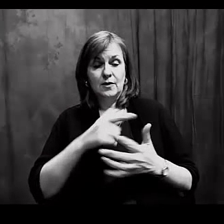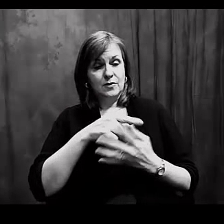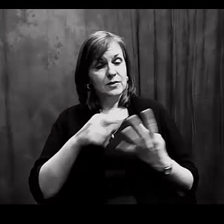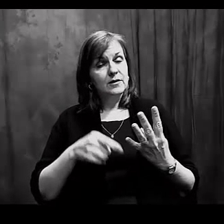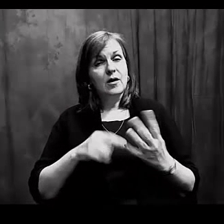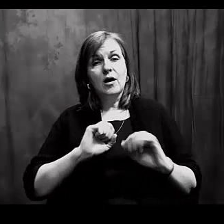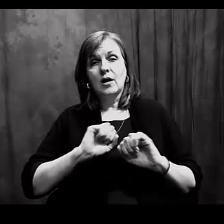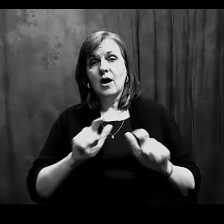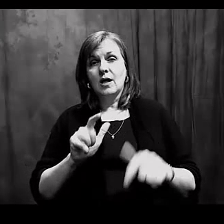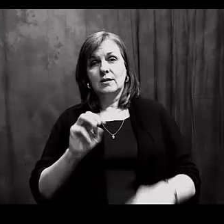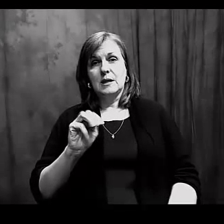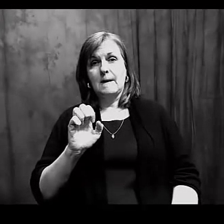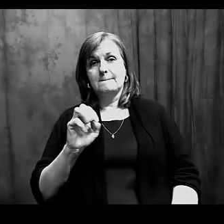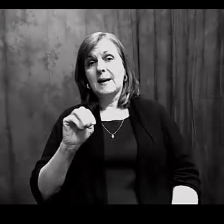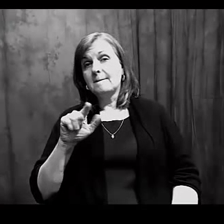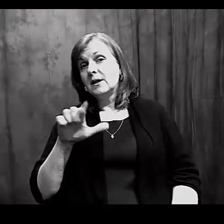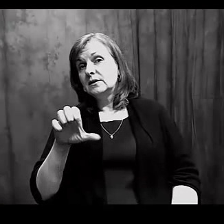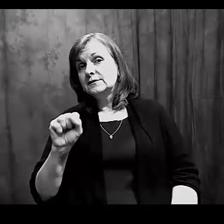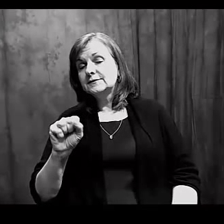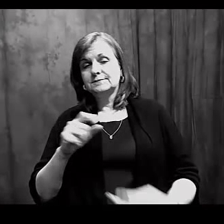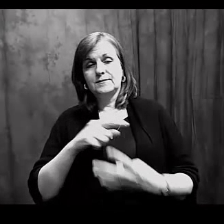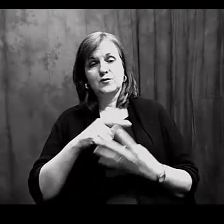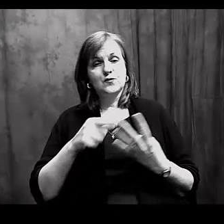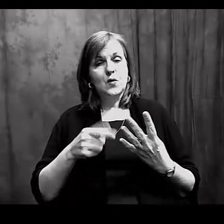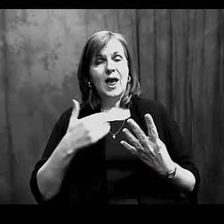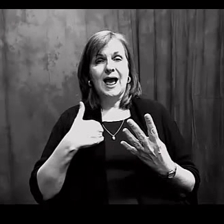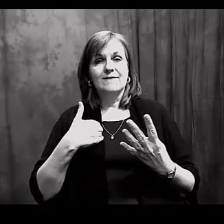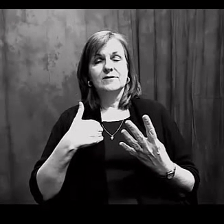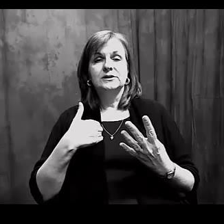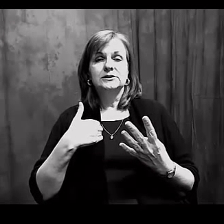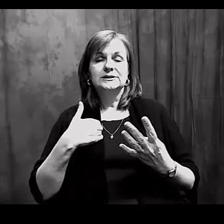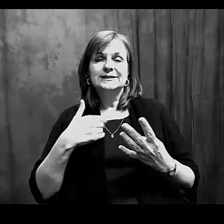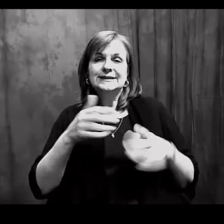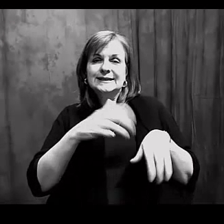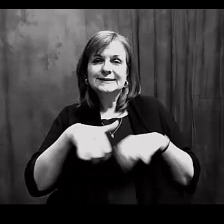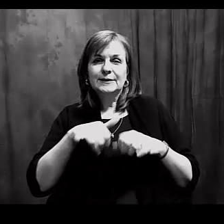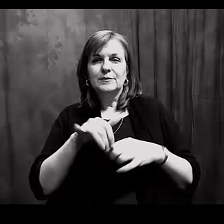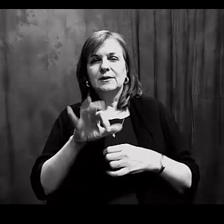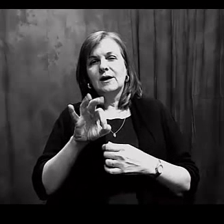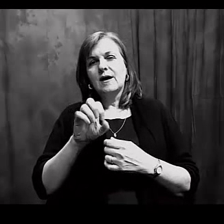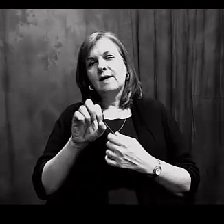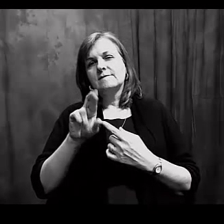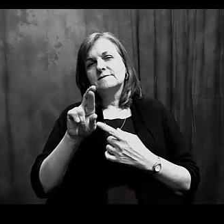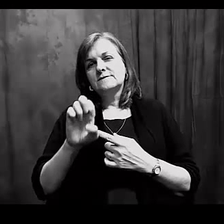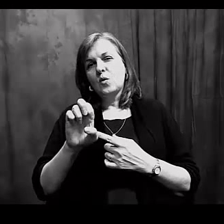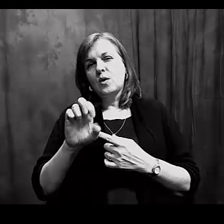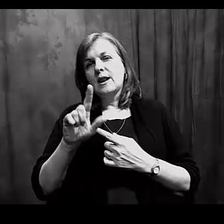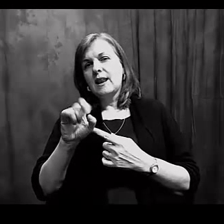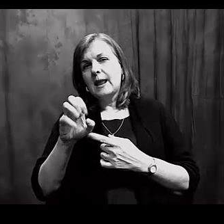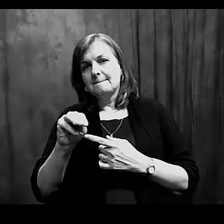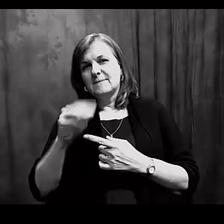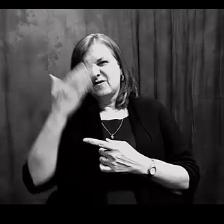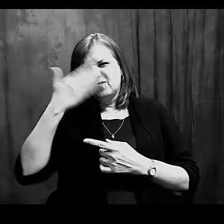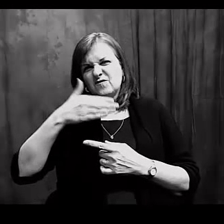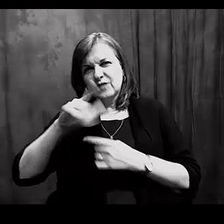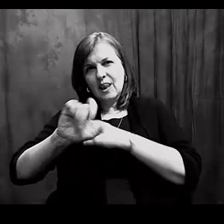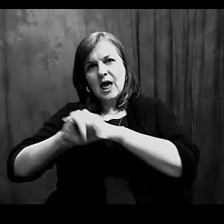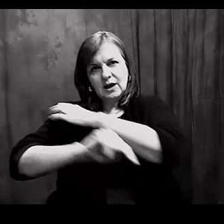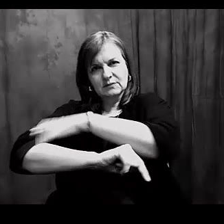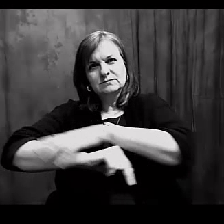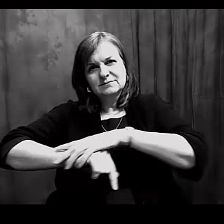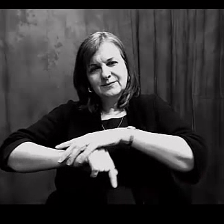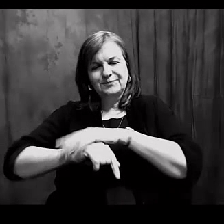at the idea that they're all mammals, and they have a very similar forelimb structure. So, front